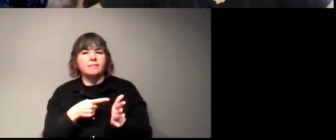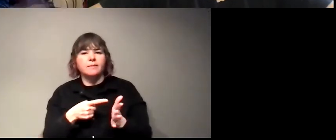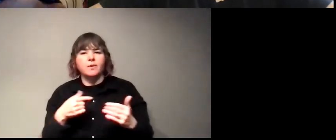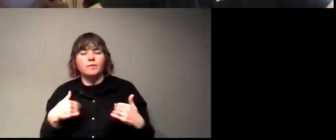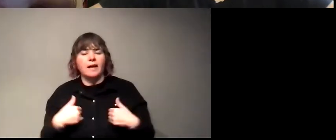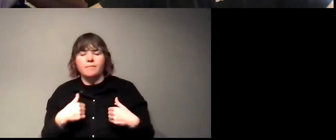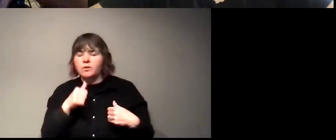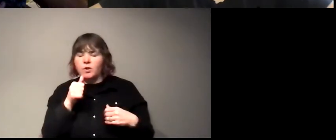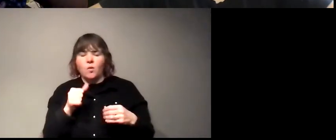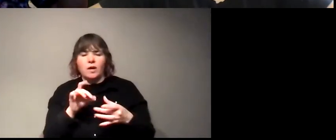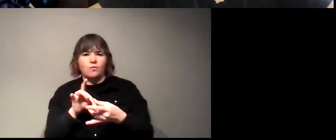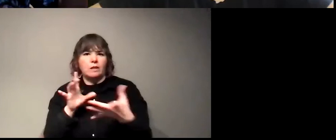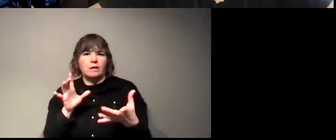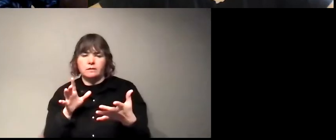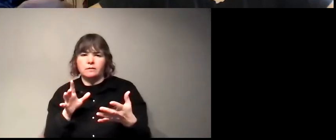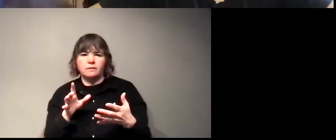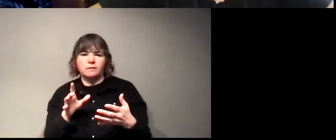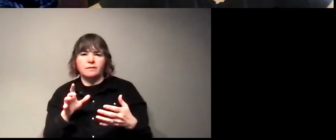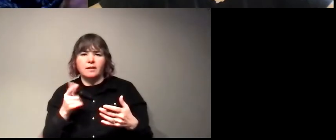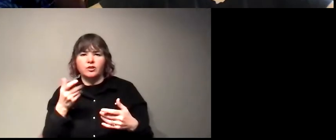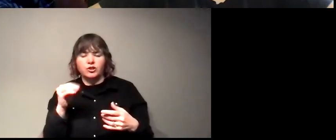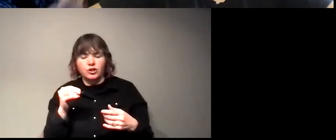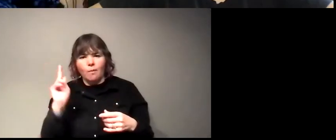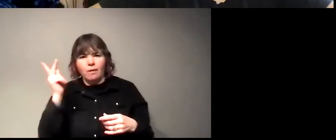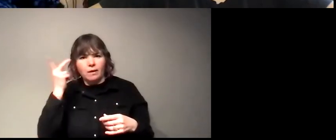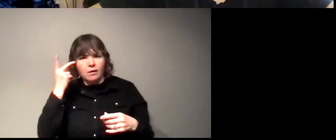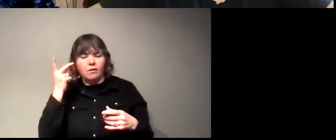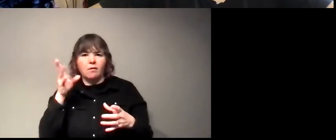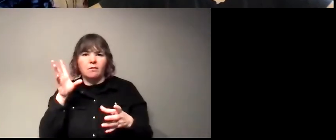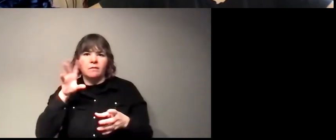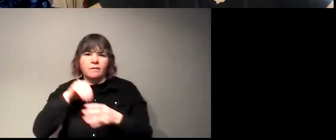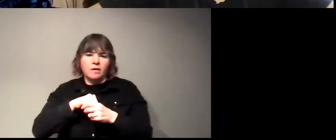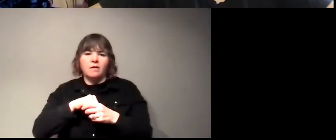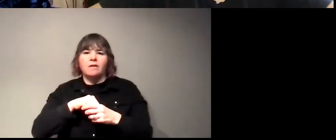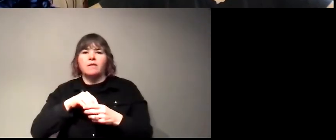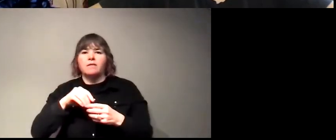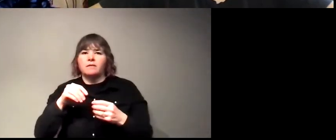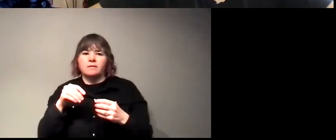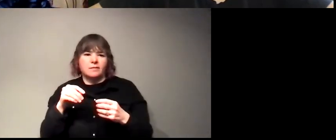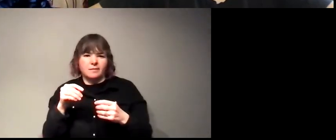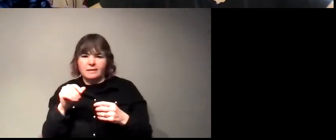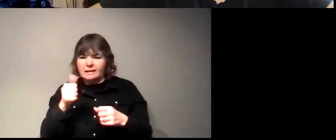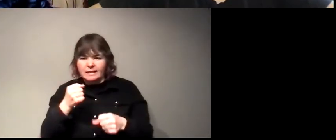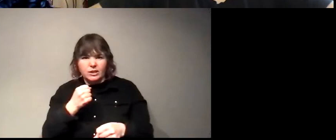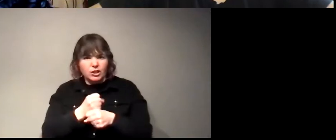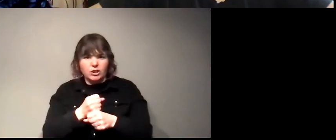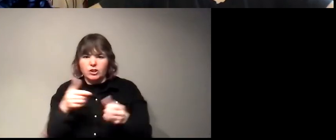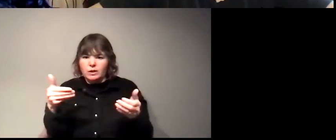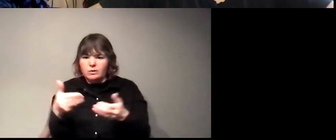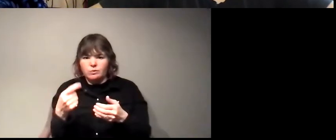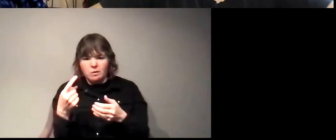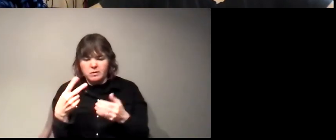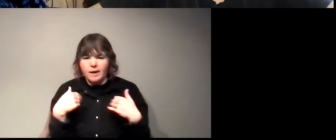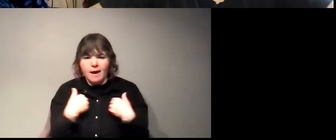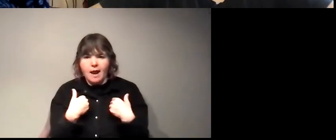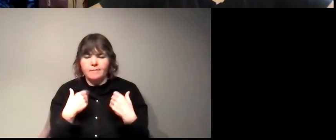released, because that is a big geopolitical thing that you have to like. It can take upwards of 10 years just to introduce one or two animals.